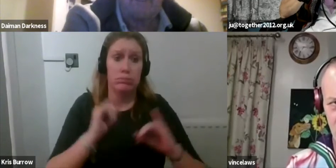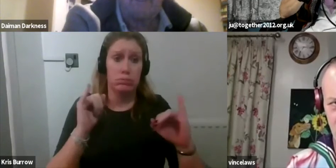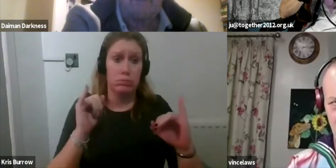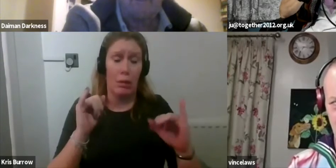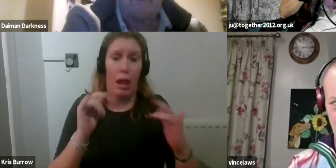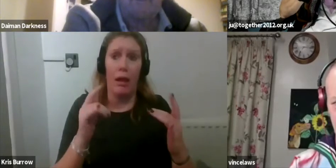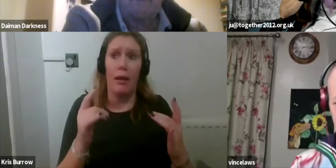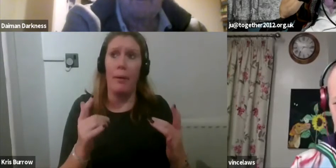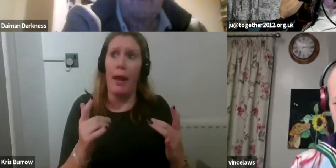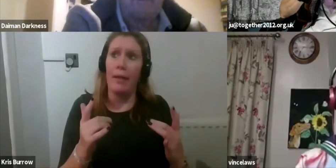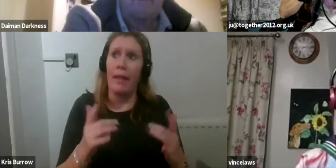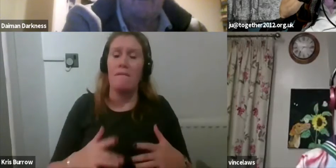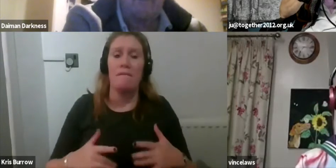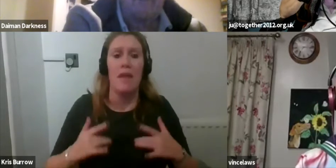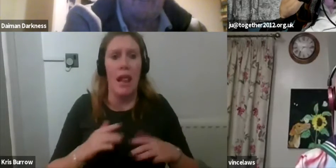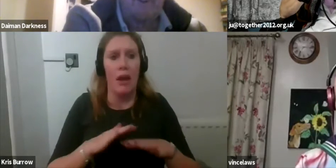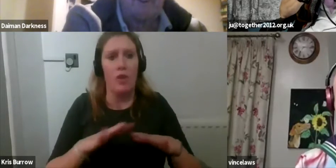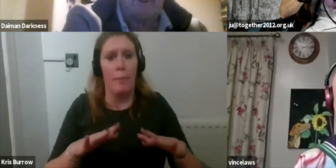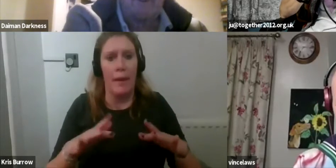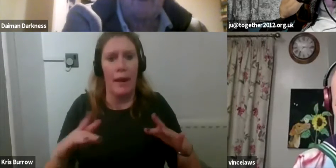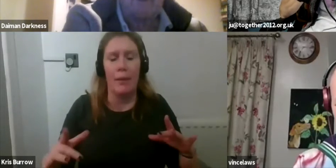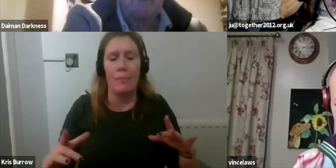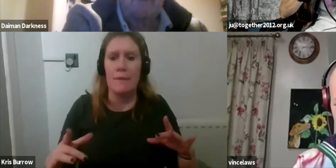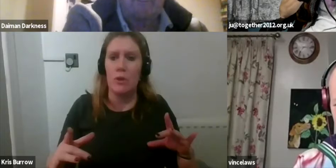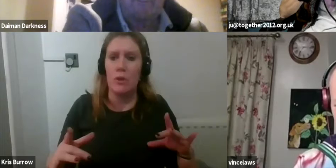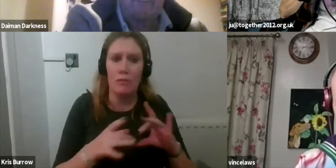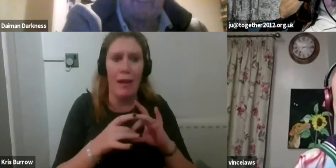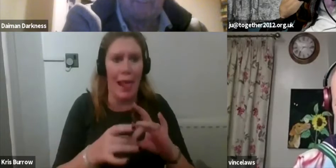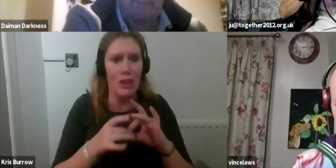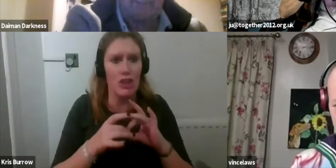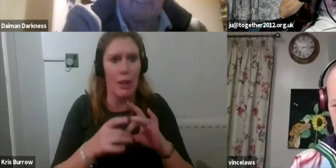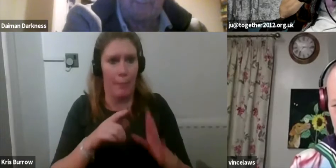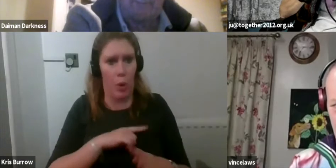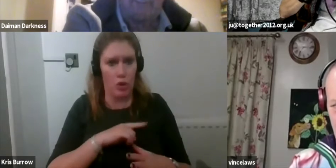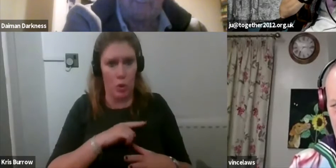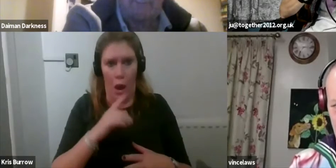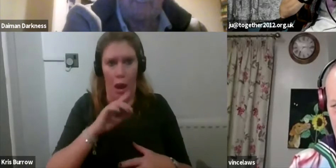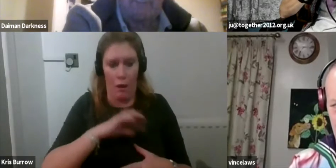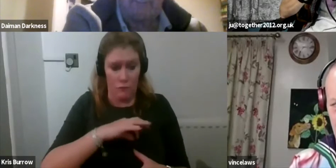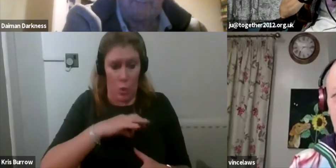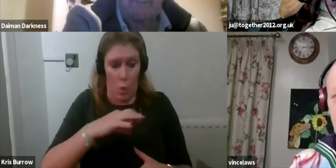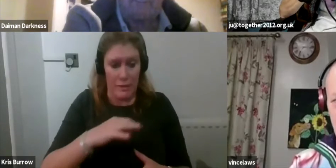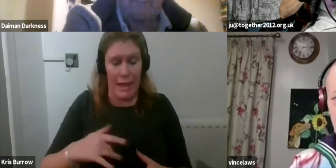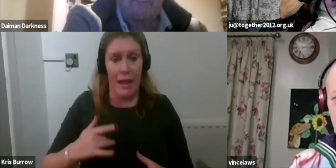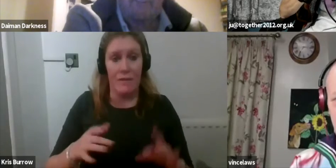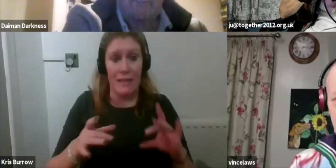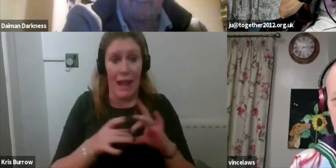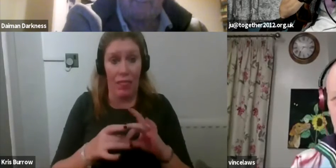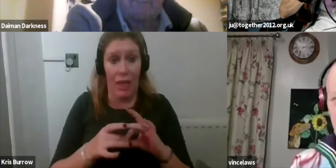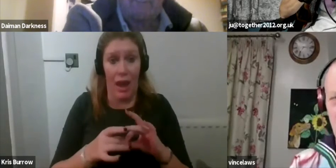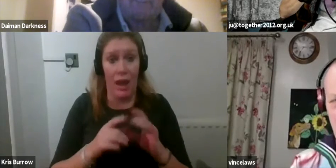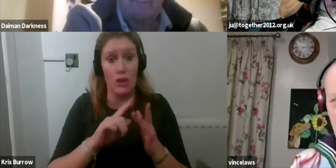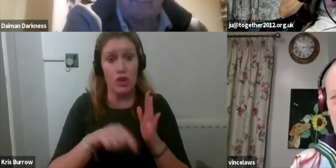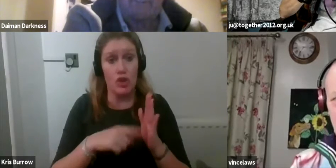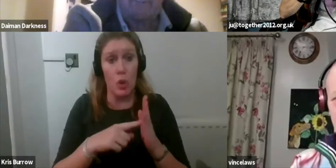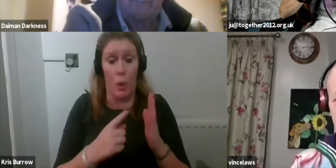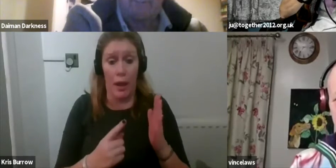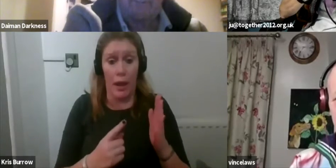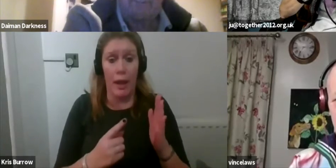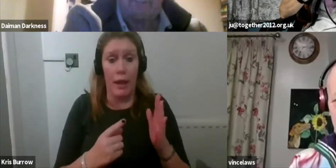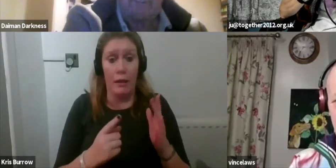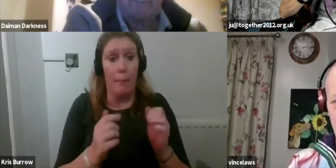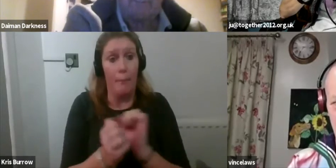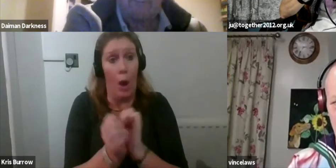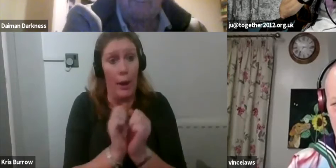relationships because you can't afford to live together. I mean, my partner and I have been together 20 years. We still can't afford to merge households.